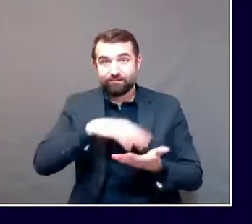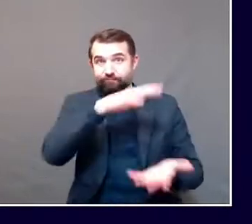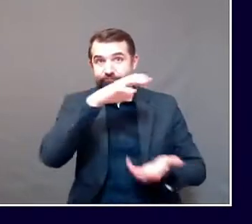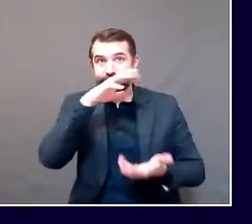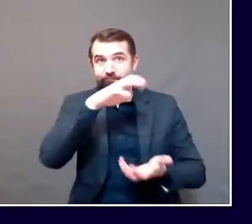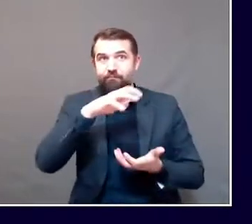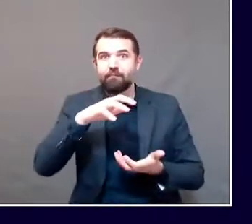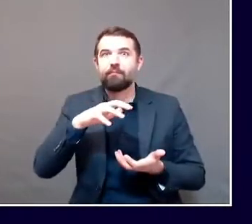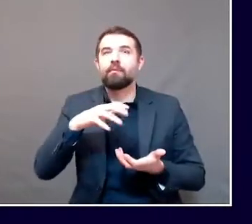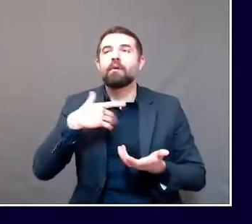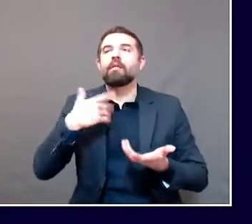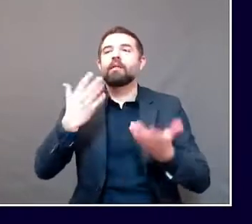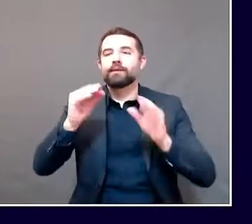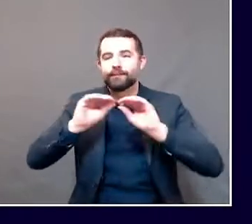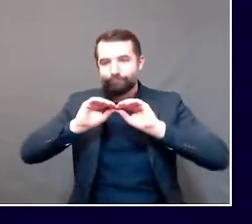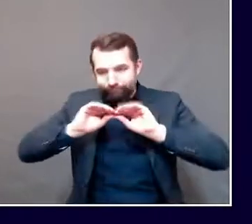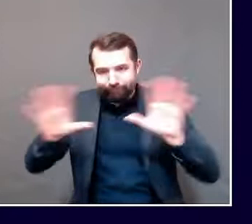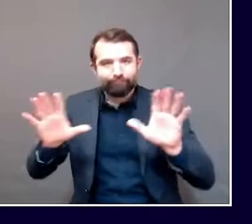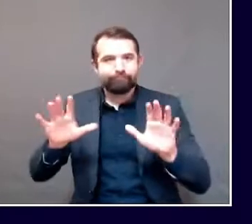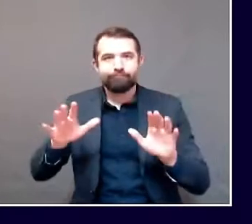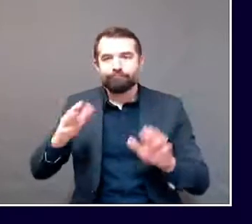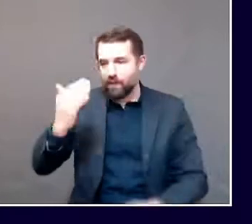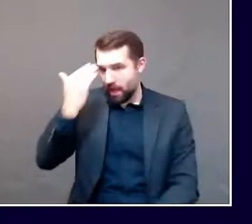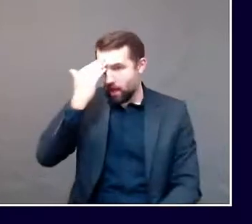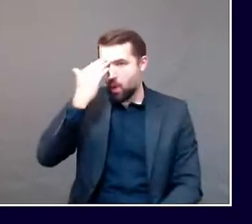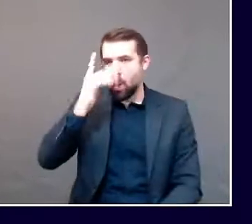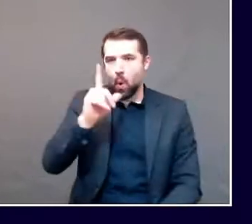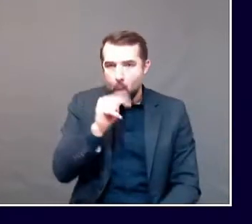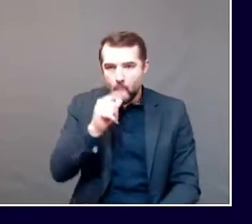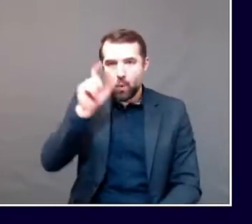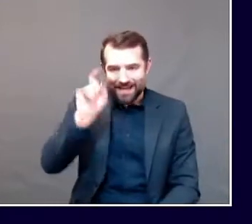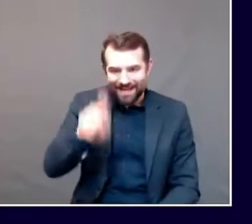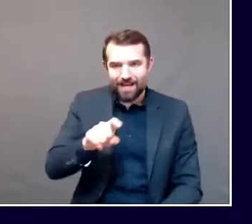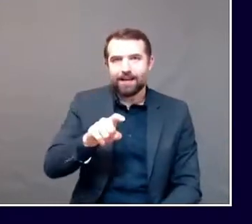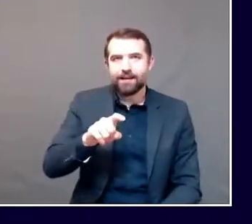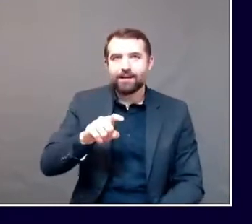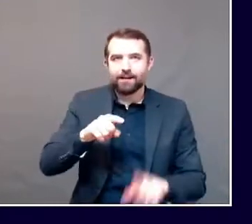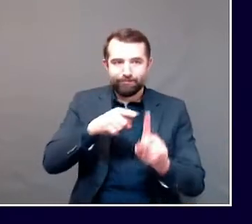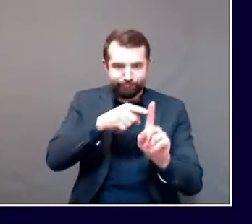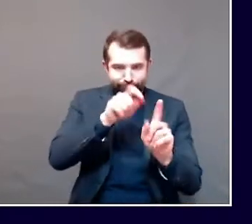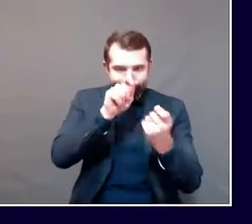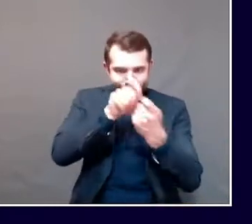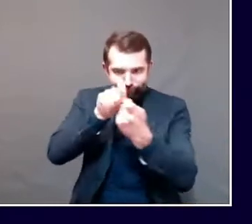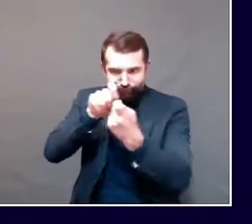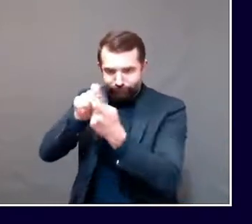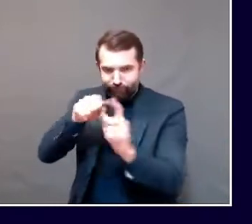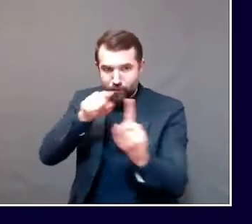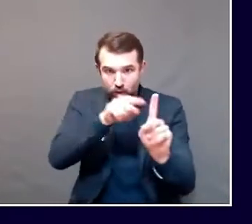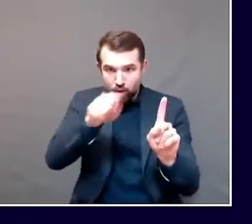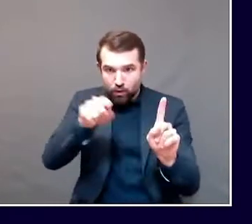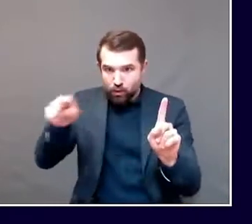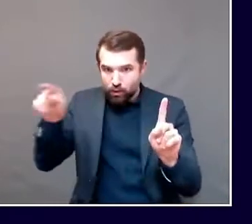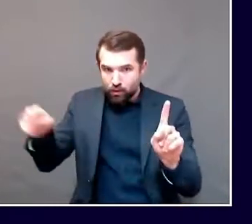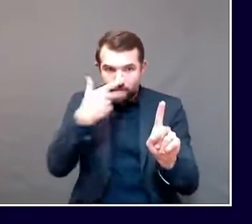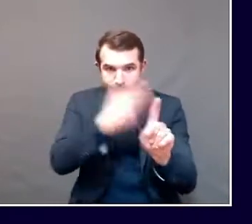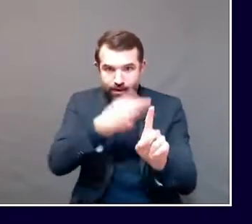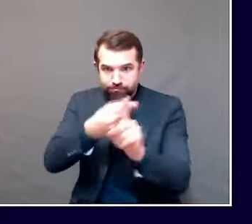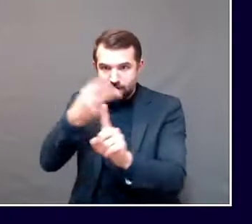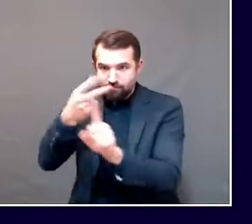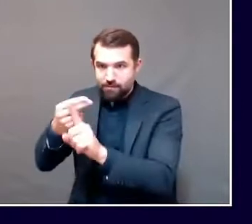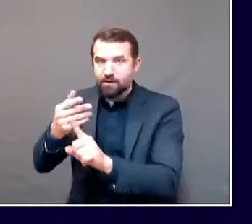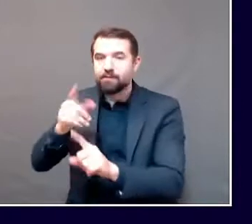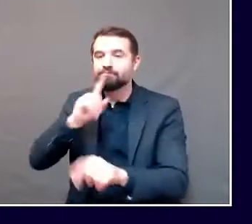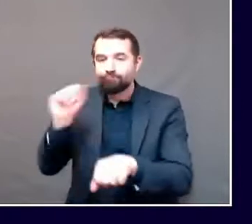1B and what their place in line is going to be Monday through Sunday. But 1B is not 17,000 people. It's